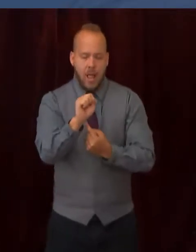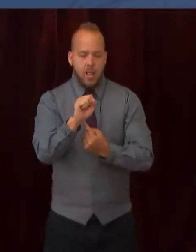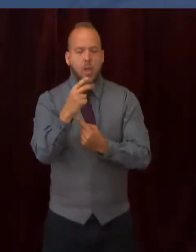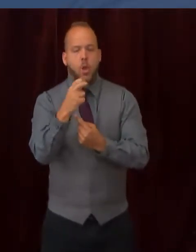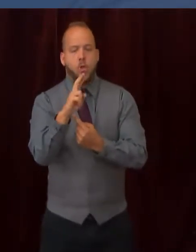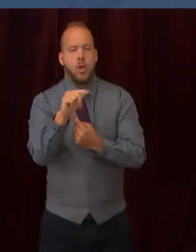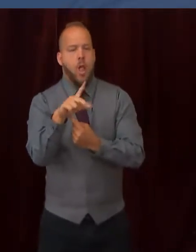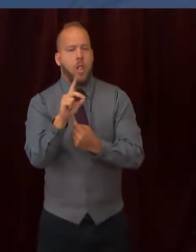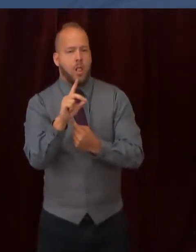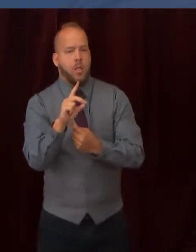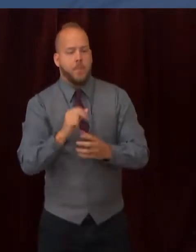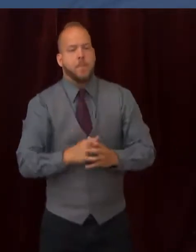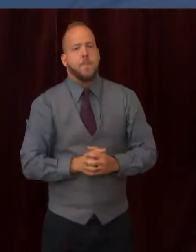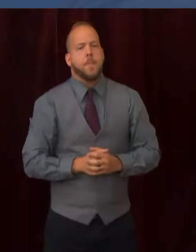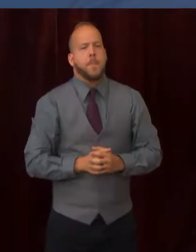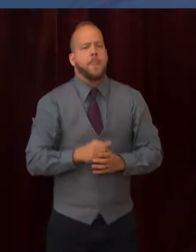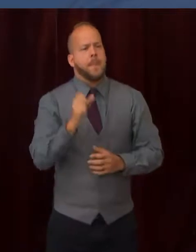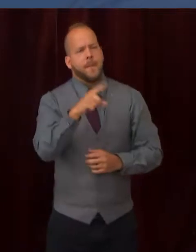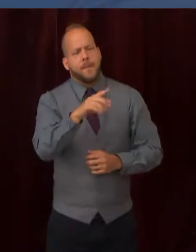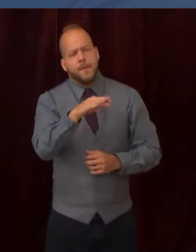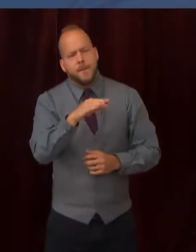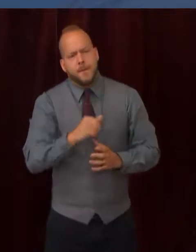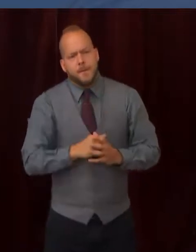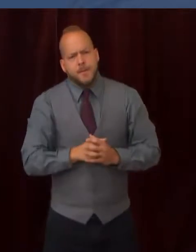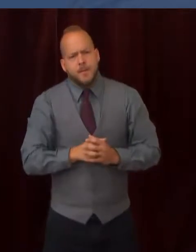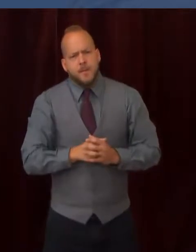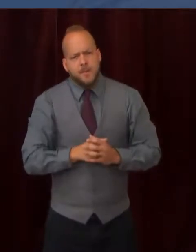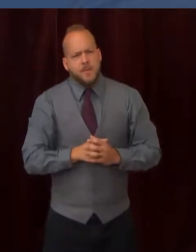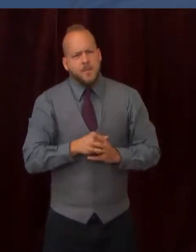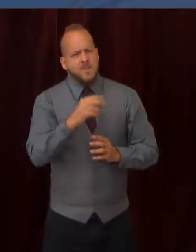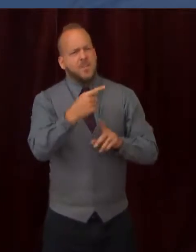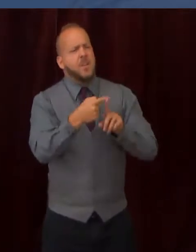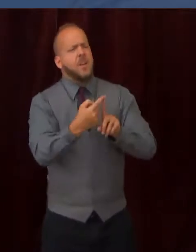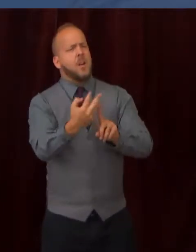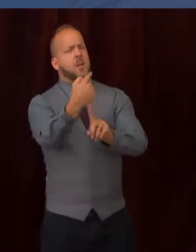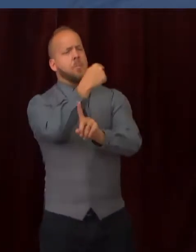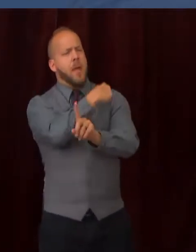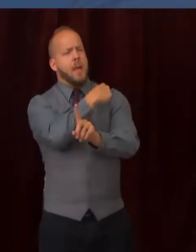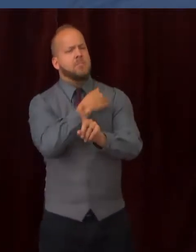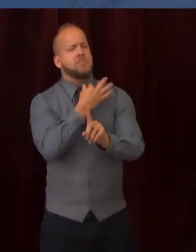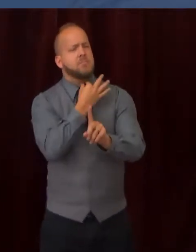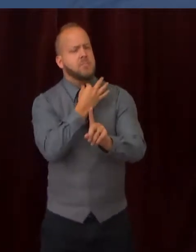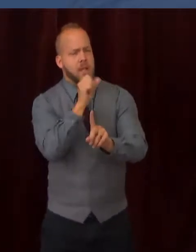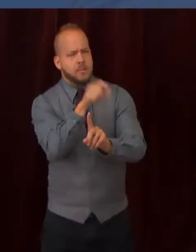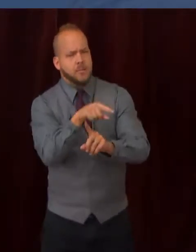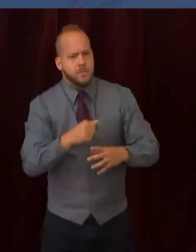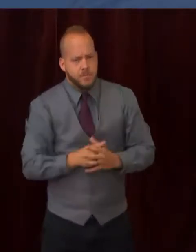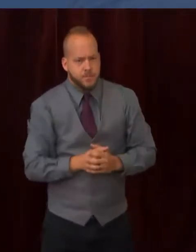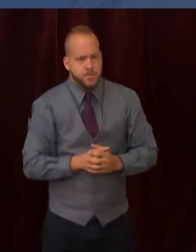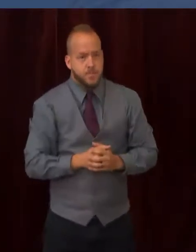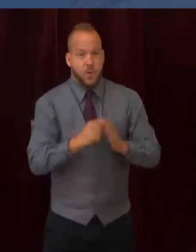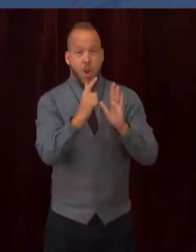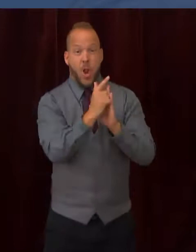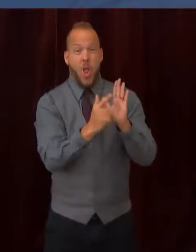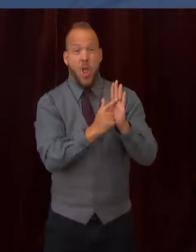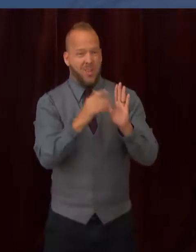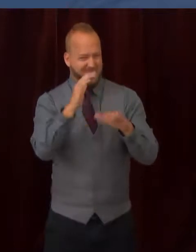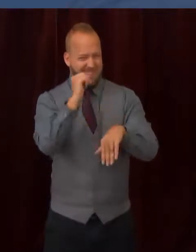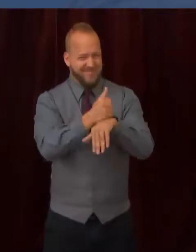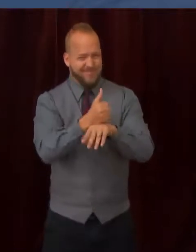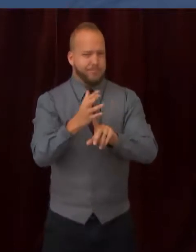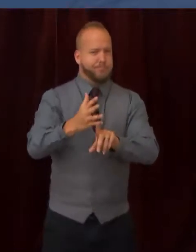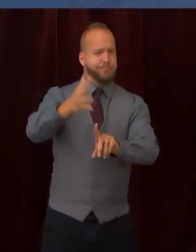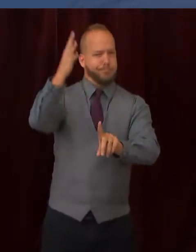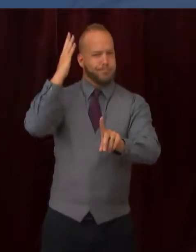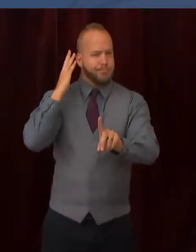double back a little bit. How does the state plan to enforce pre-existing laws regarding police misconduct, given the number of eyewitness